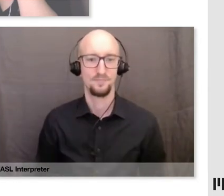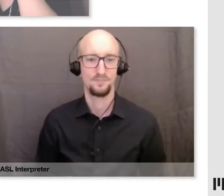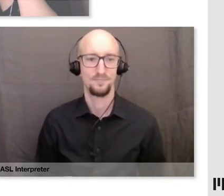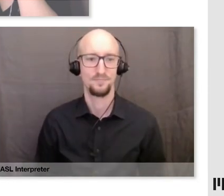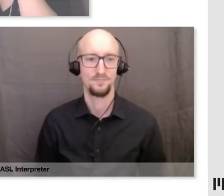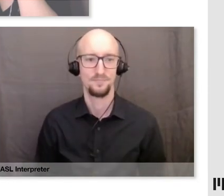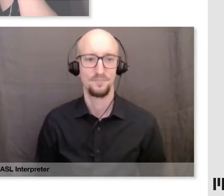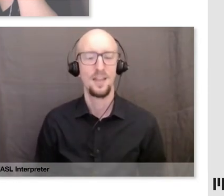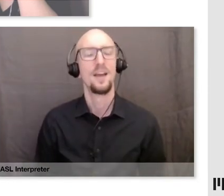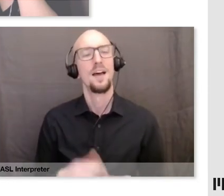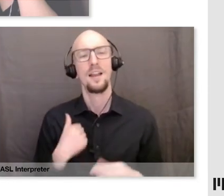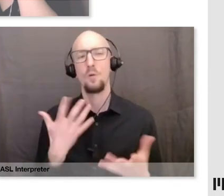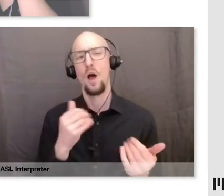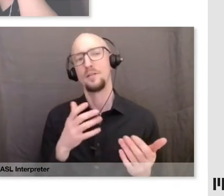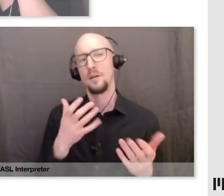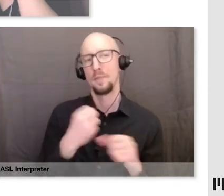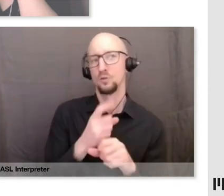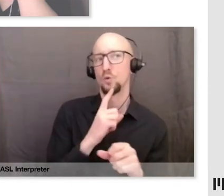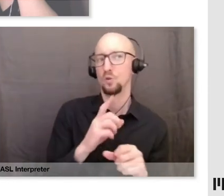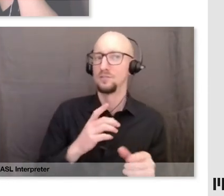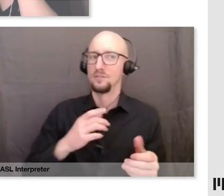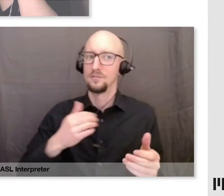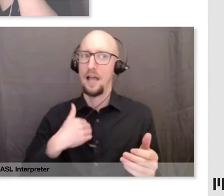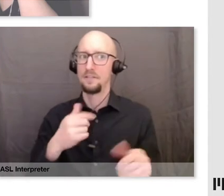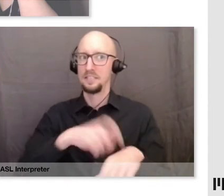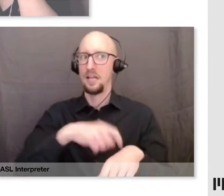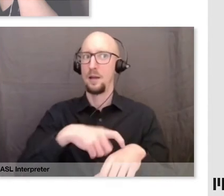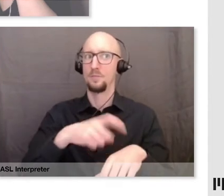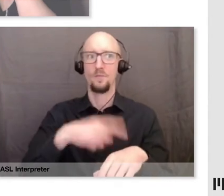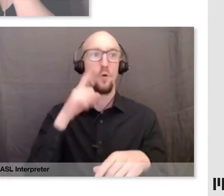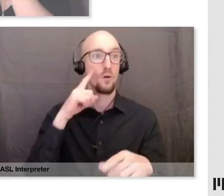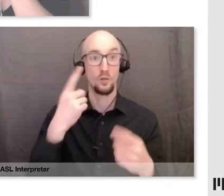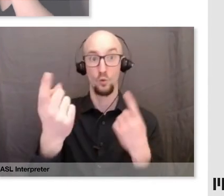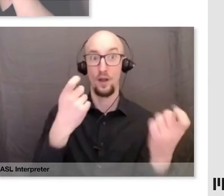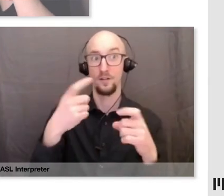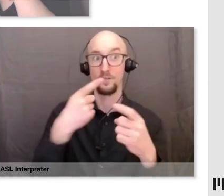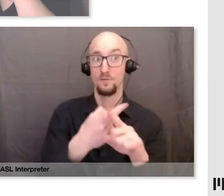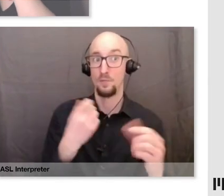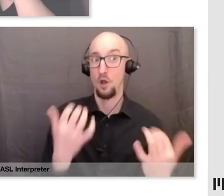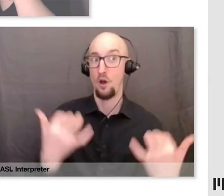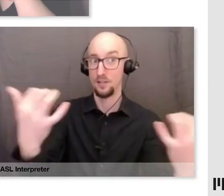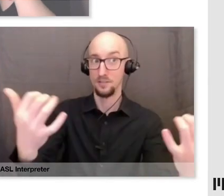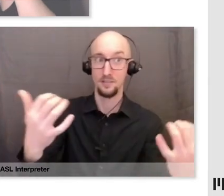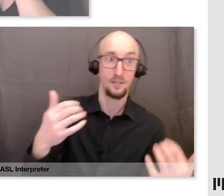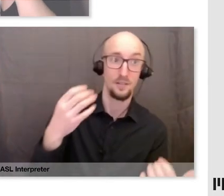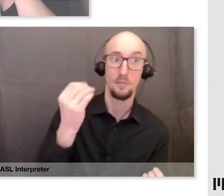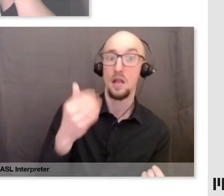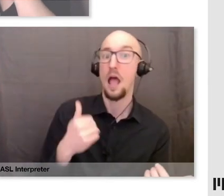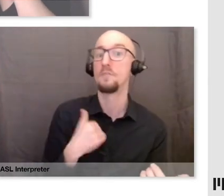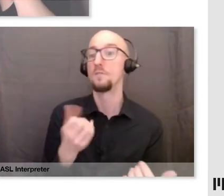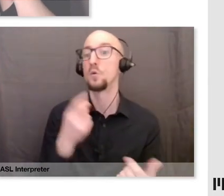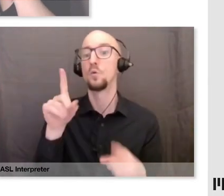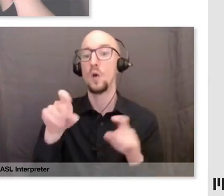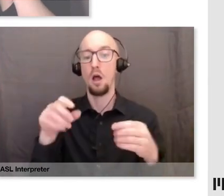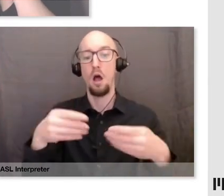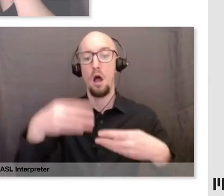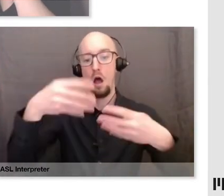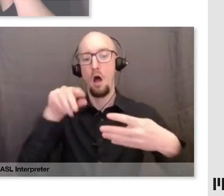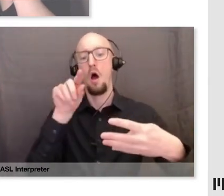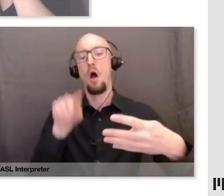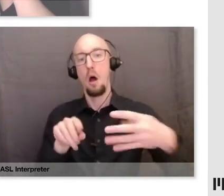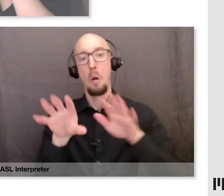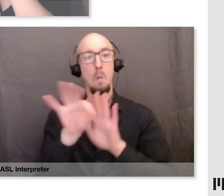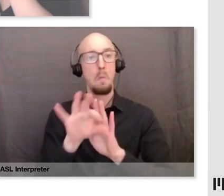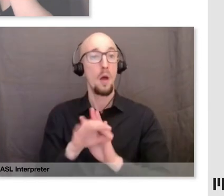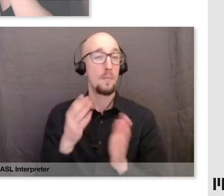I want to make sure we get some time to get questions from our audience, and I have a couple here. Maybe I'll